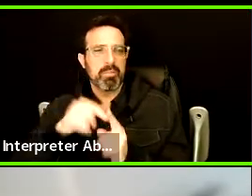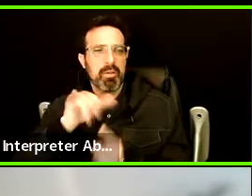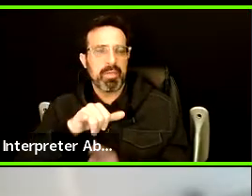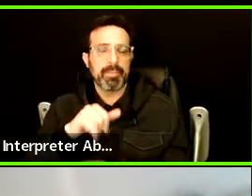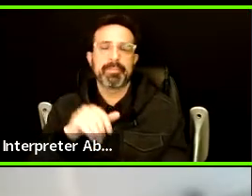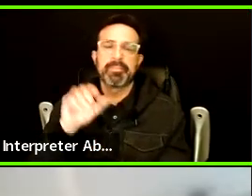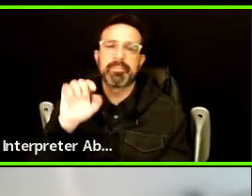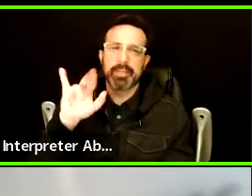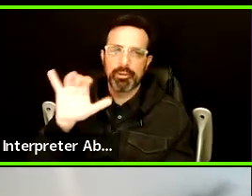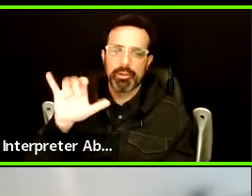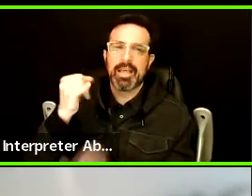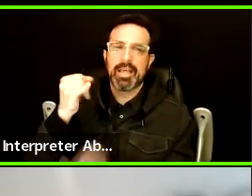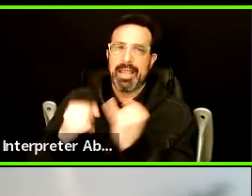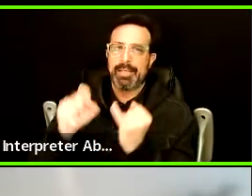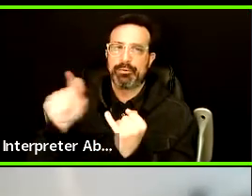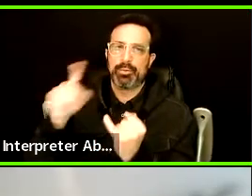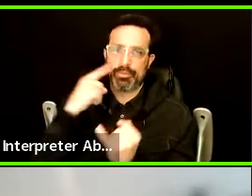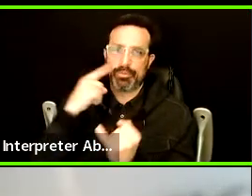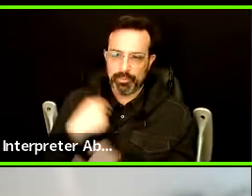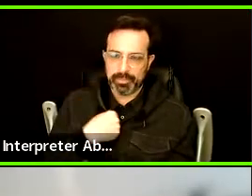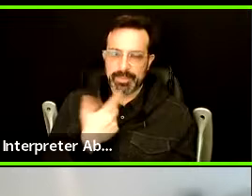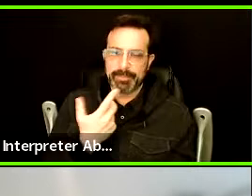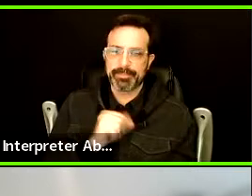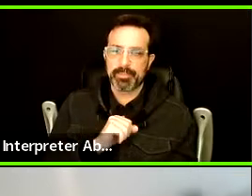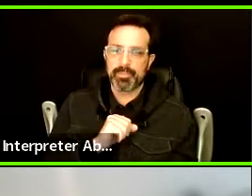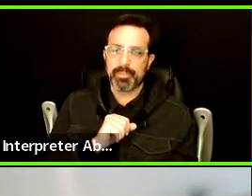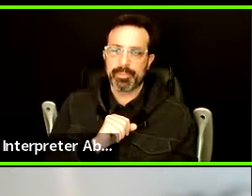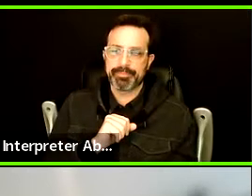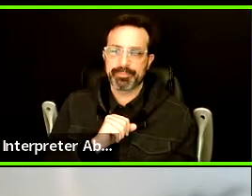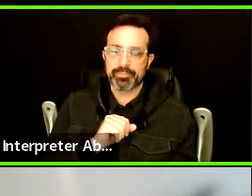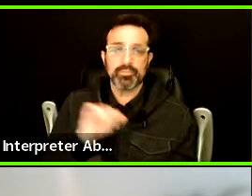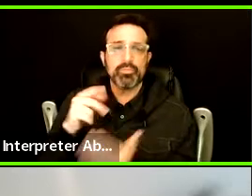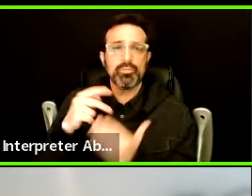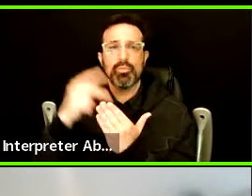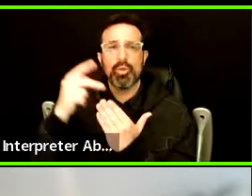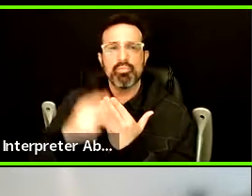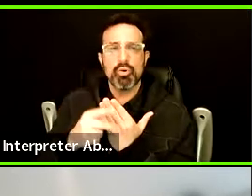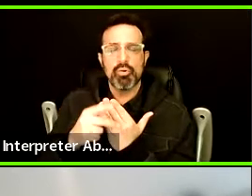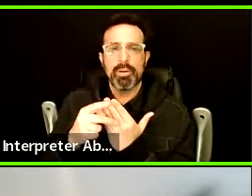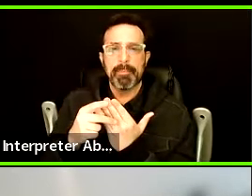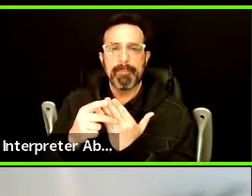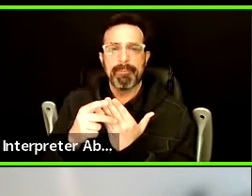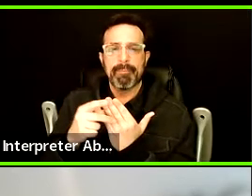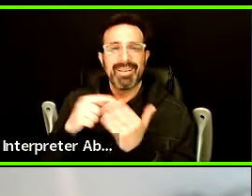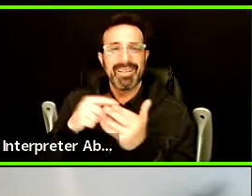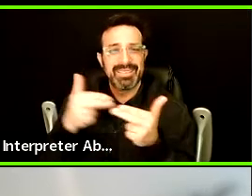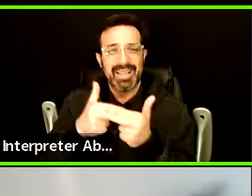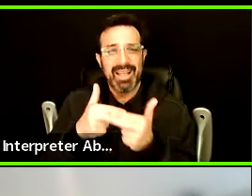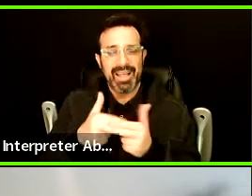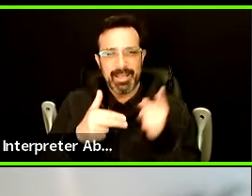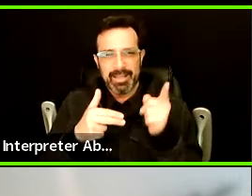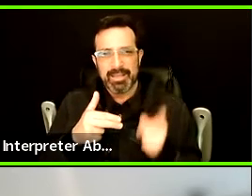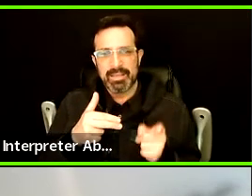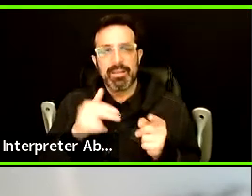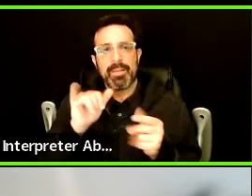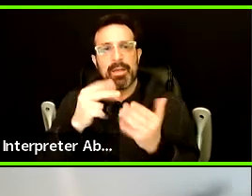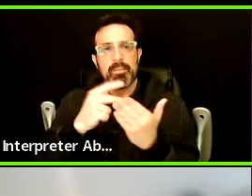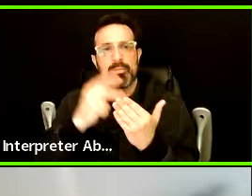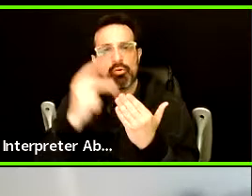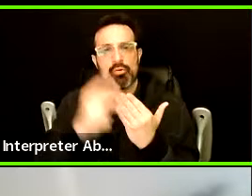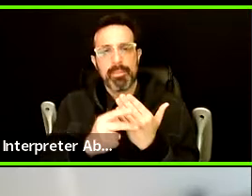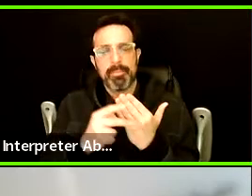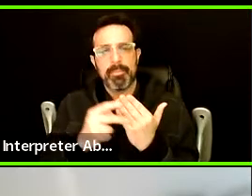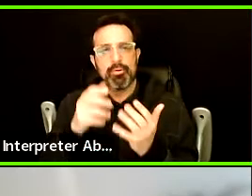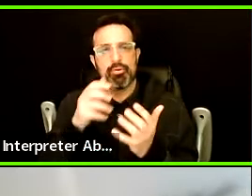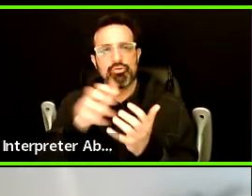last question from me. The programmatic, the slides indicate that a